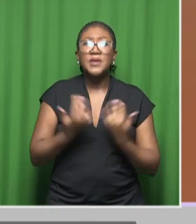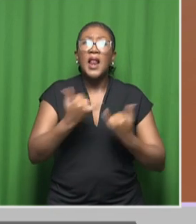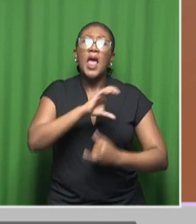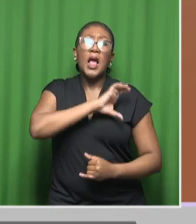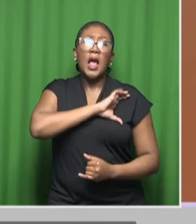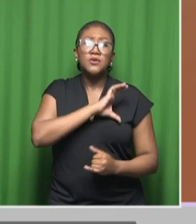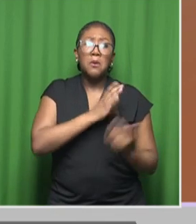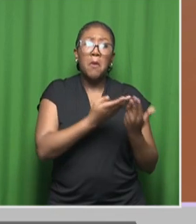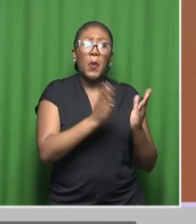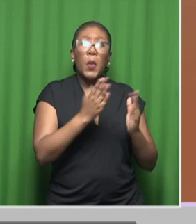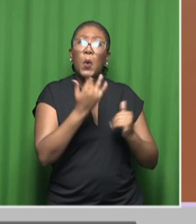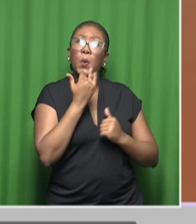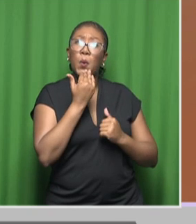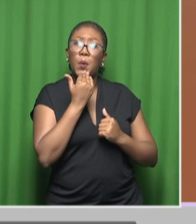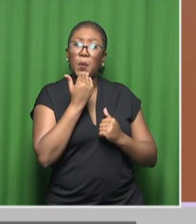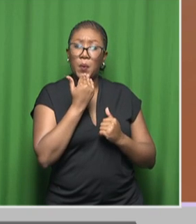market?